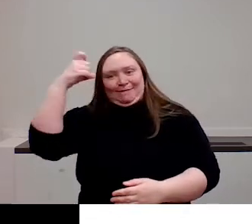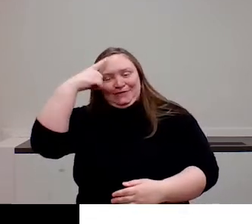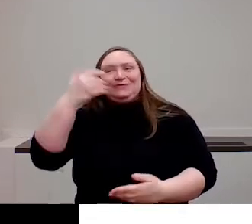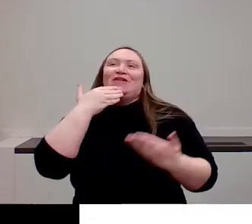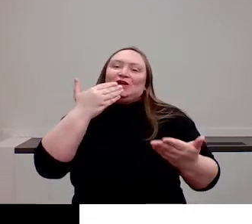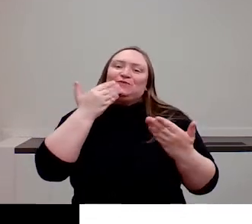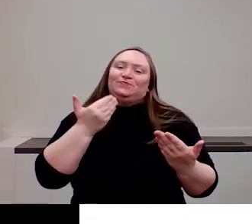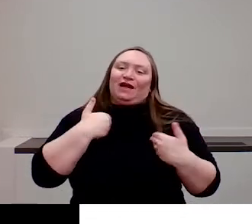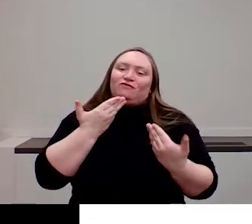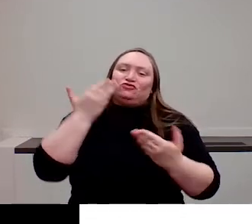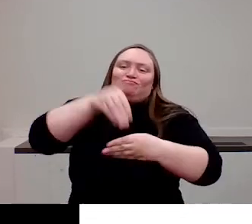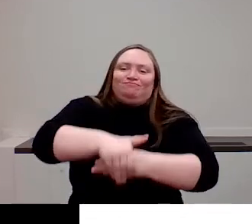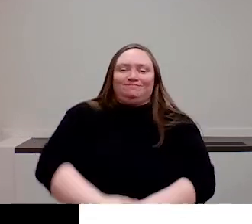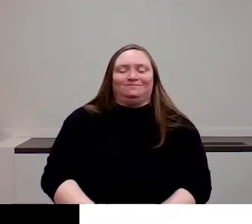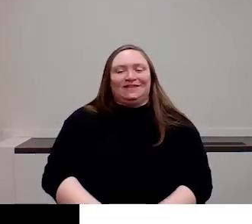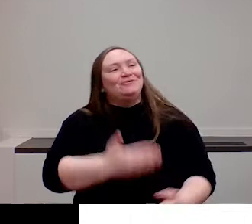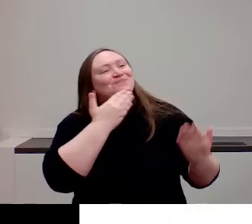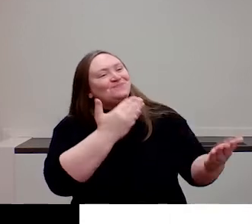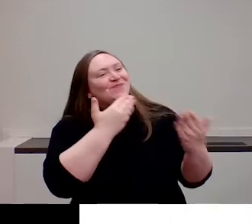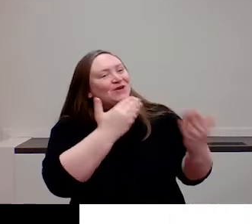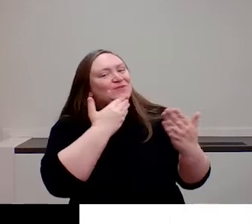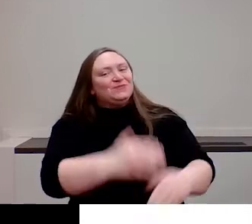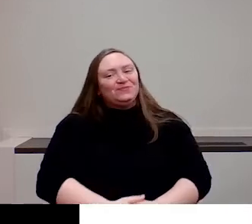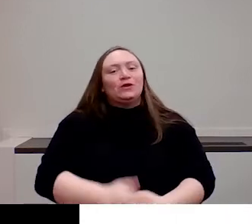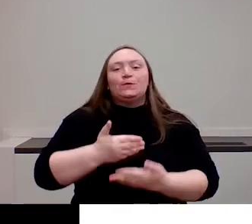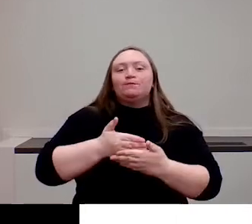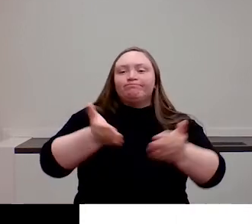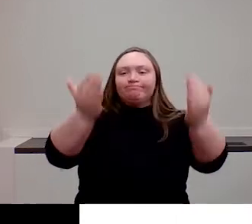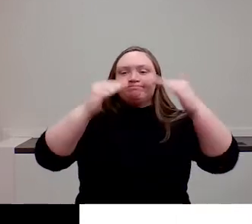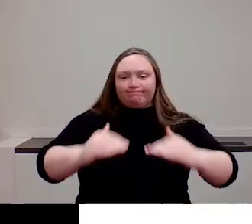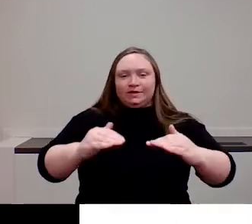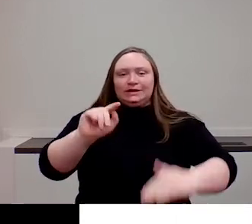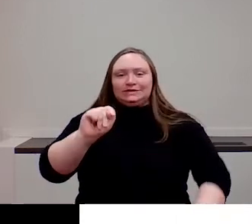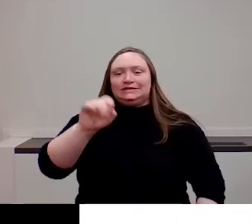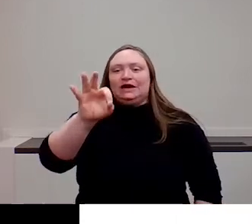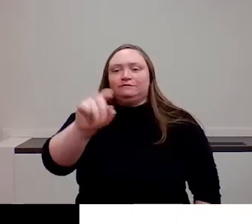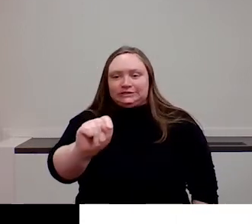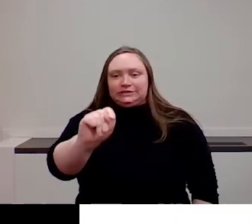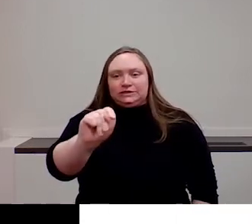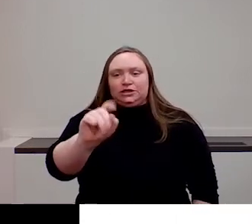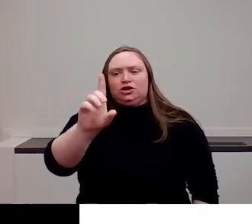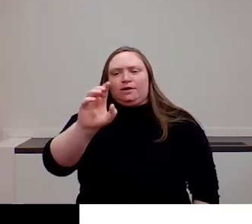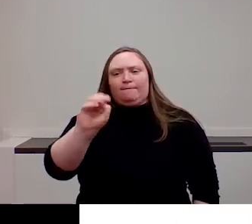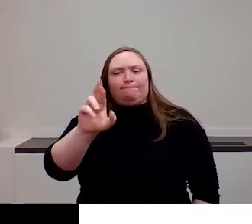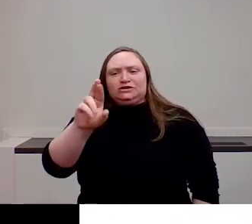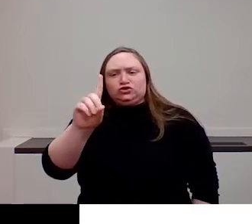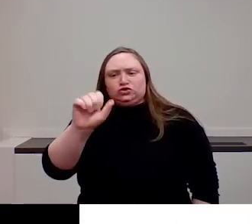evening. Thank you. Next is TFT. Is Mr. Dalton on this